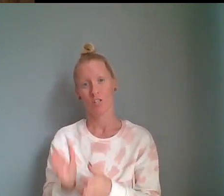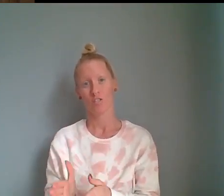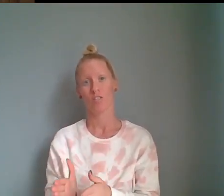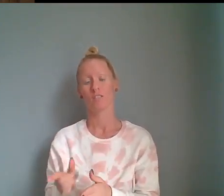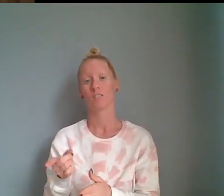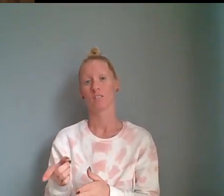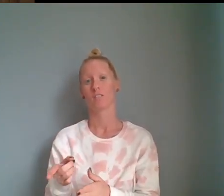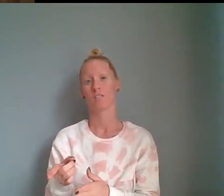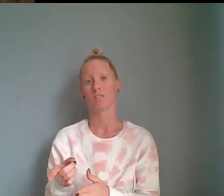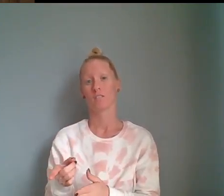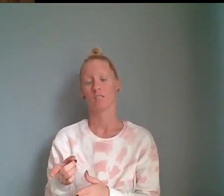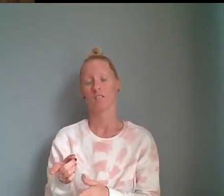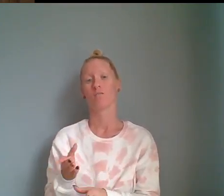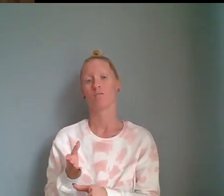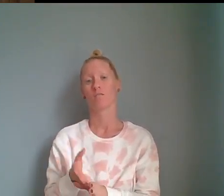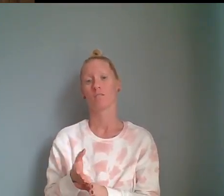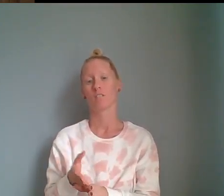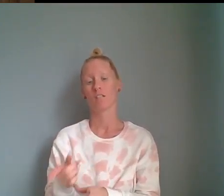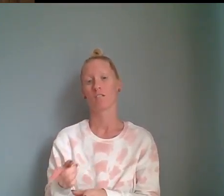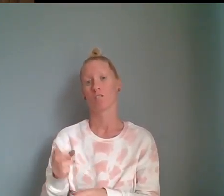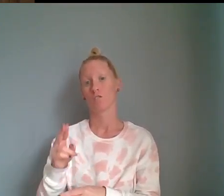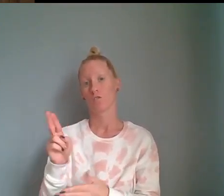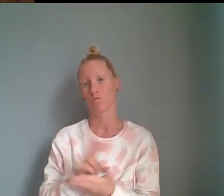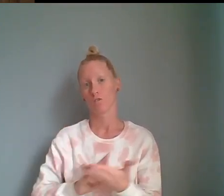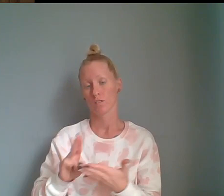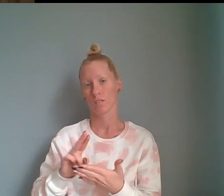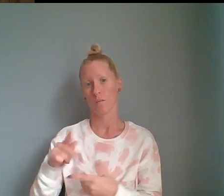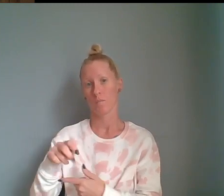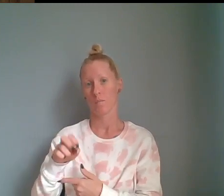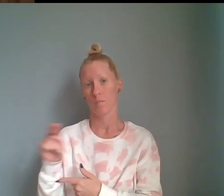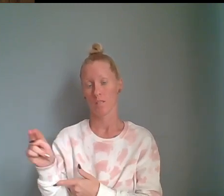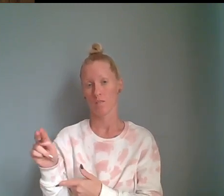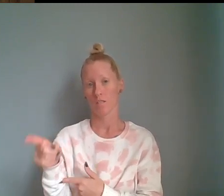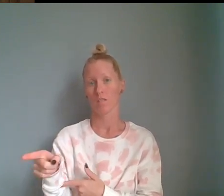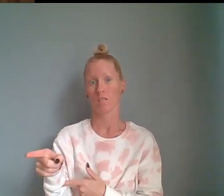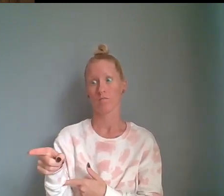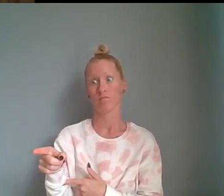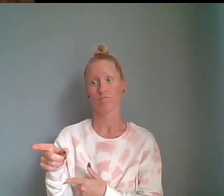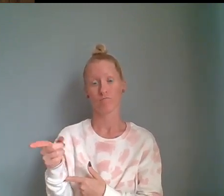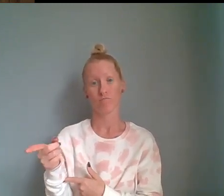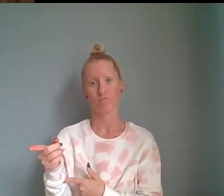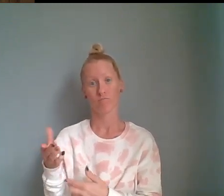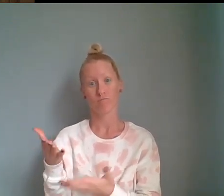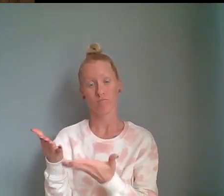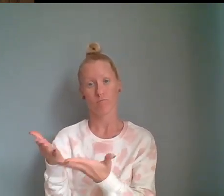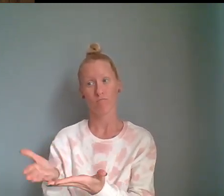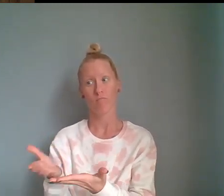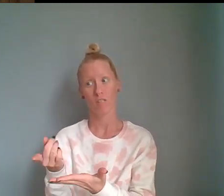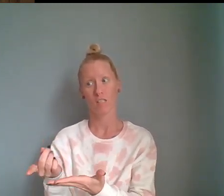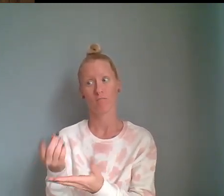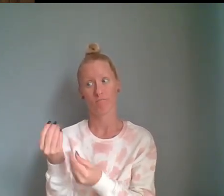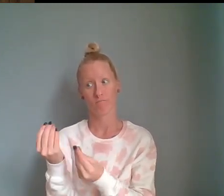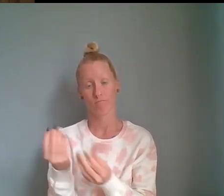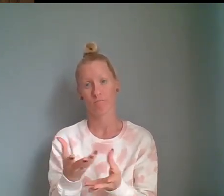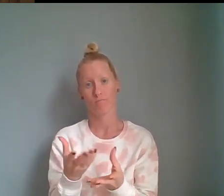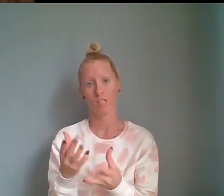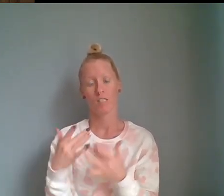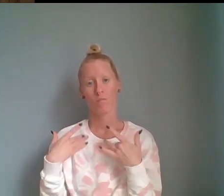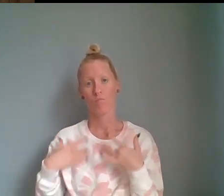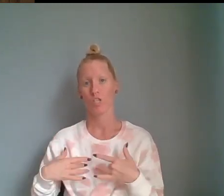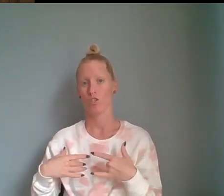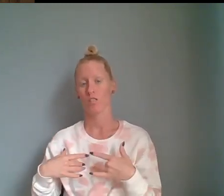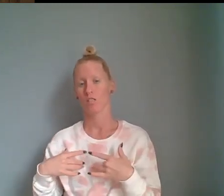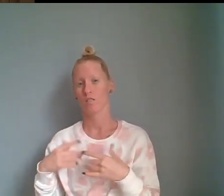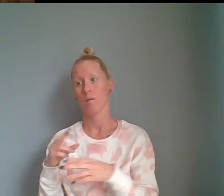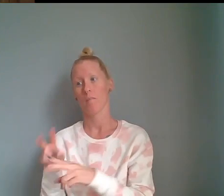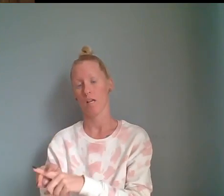really founded this whole line of work. And according to Beck, this applies to depression alone. It doesn't really apply to bipolar